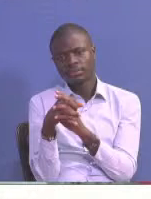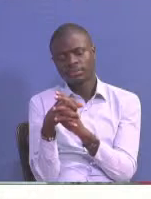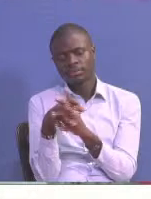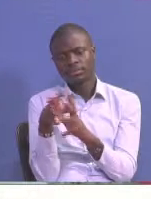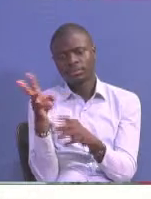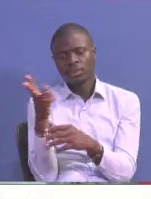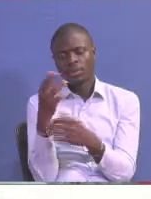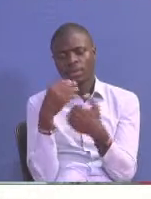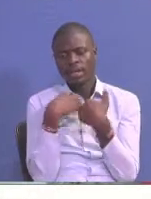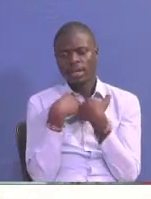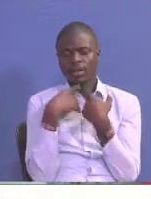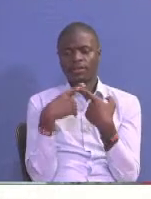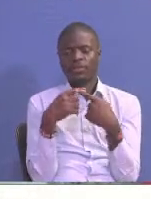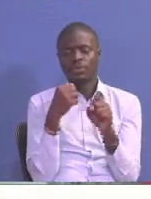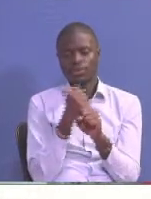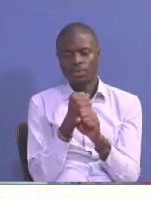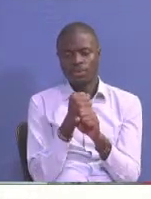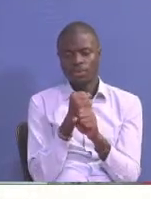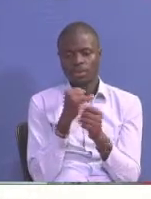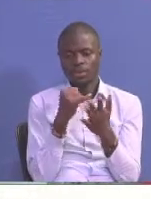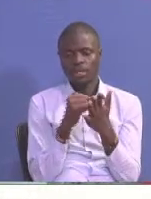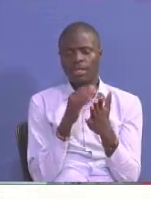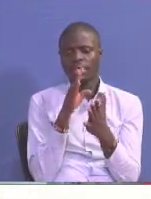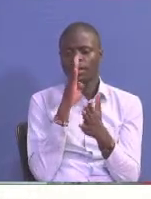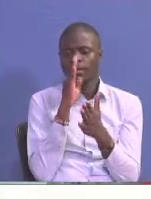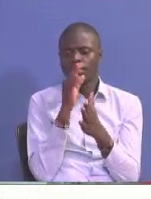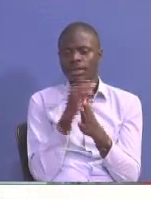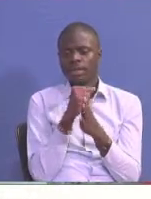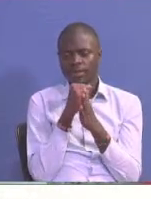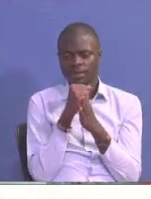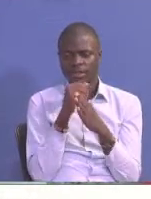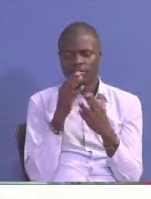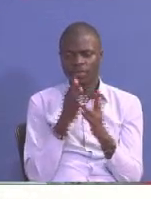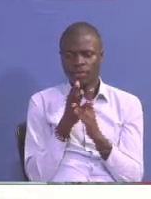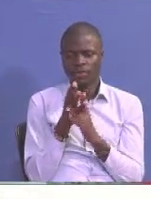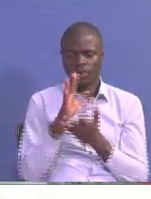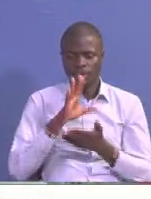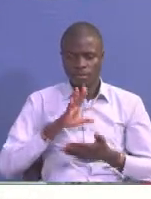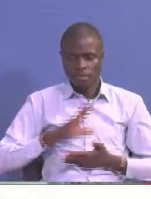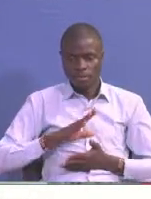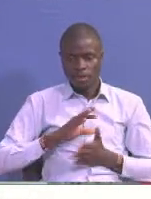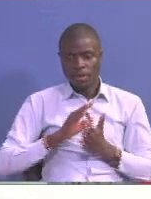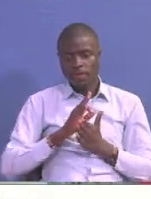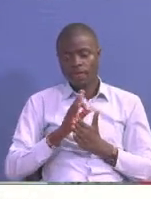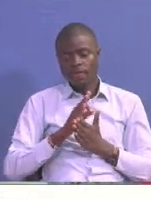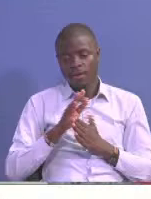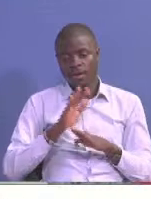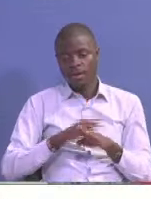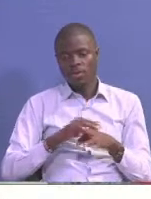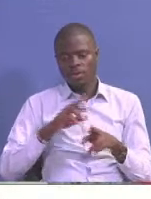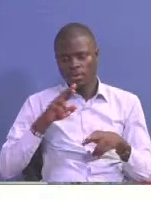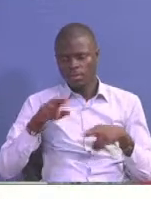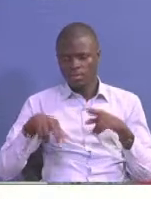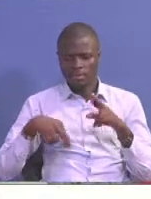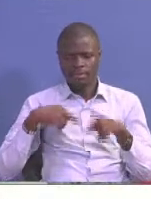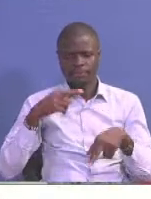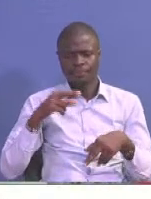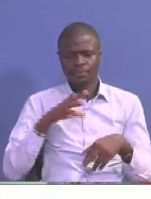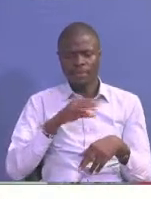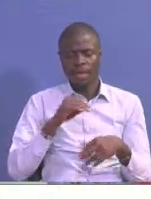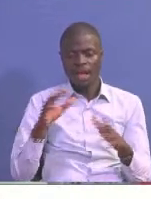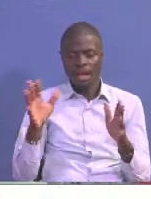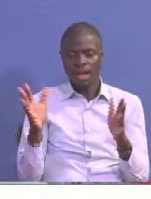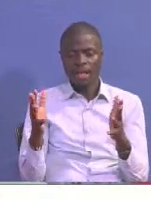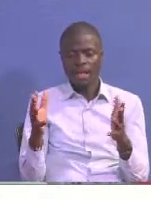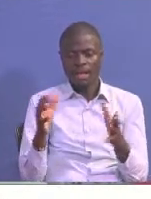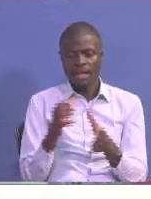We have to do it by ourselves through adequate funding on research and